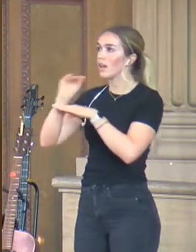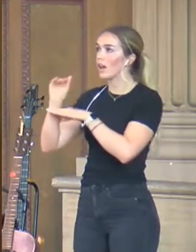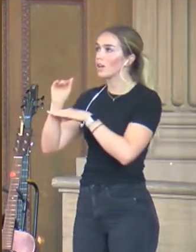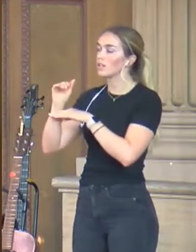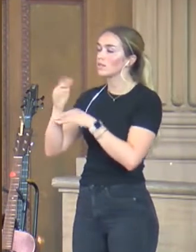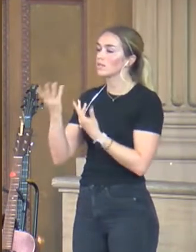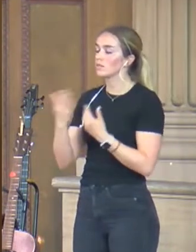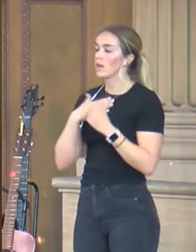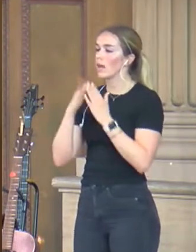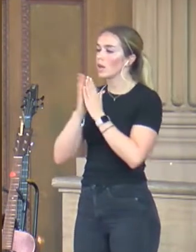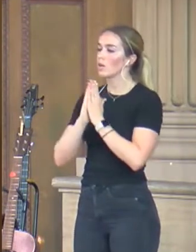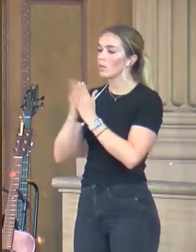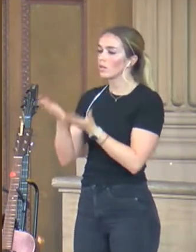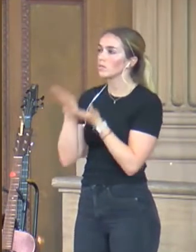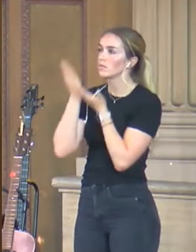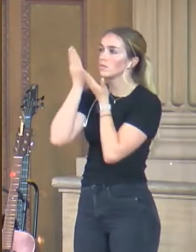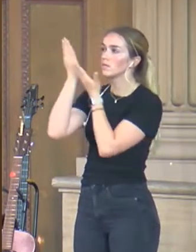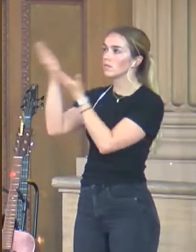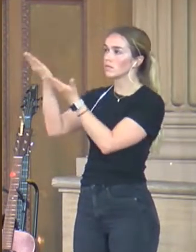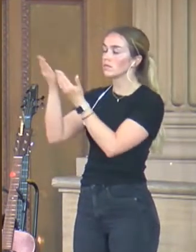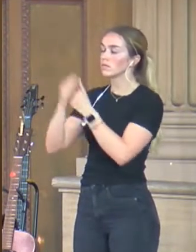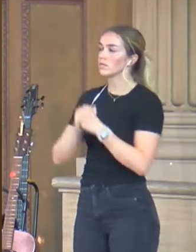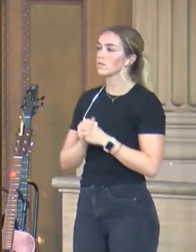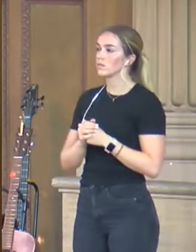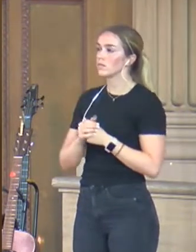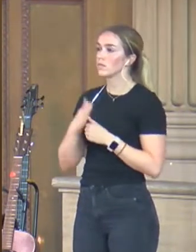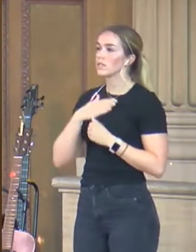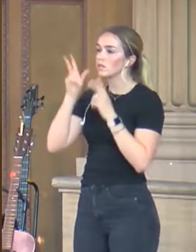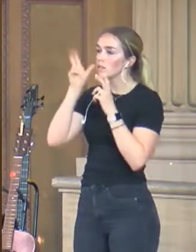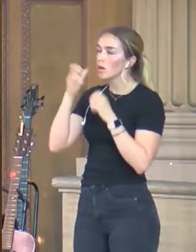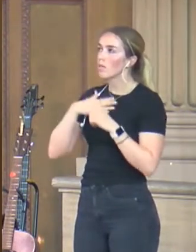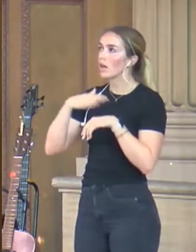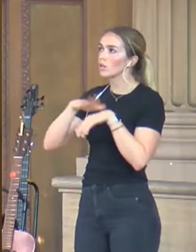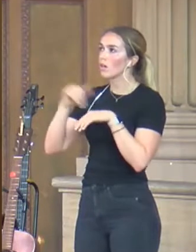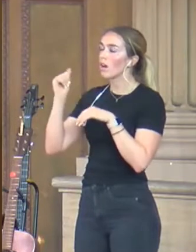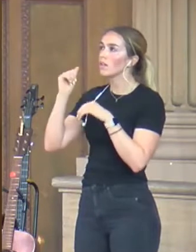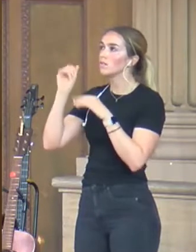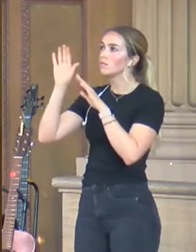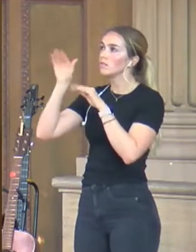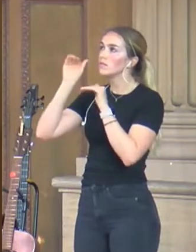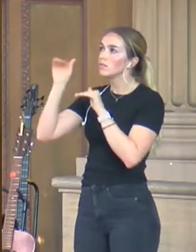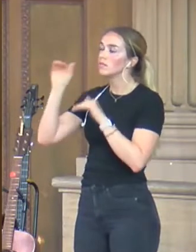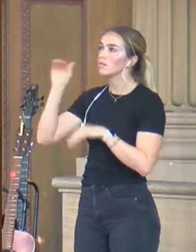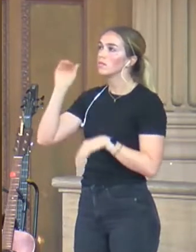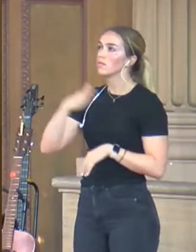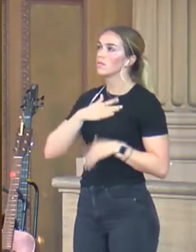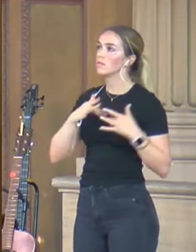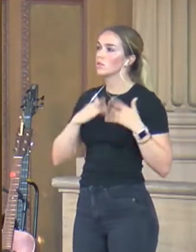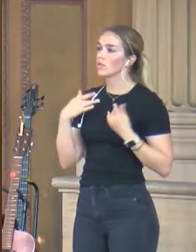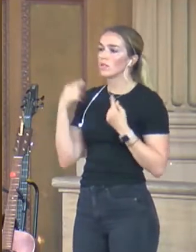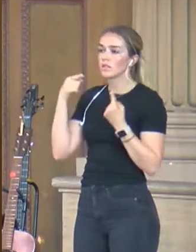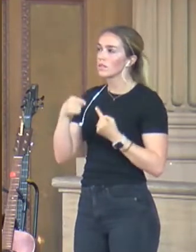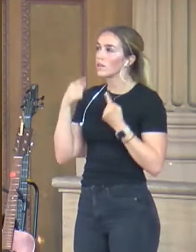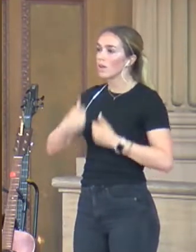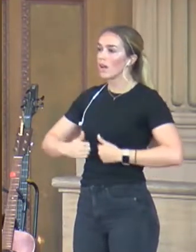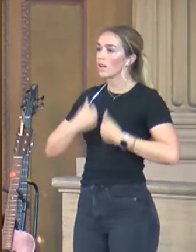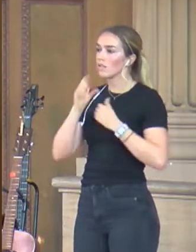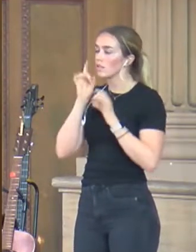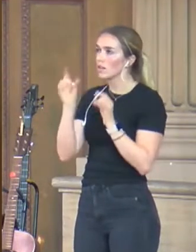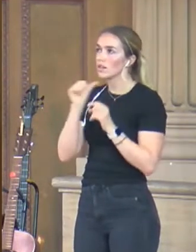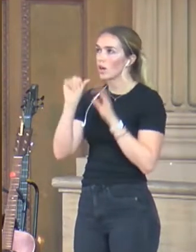Let my prayer come before you. Incline your ear to my cry. For my soul is full of troubles, and my life draws